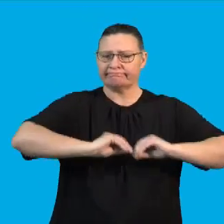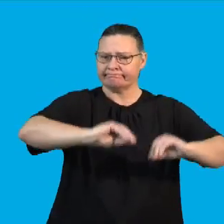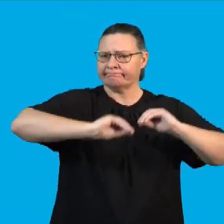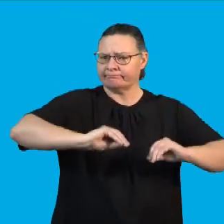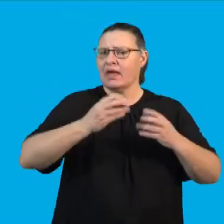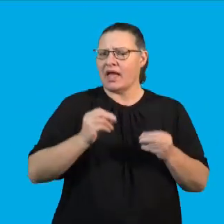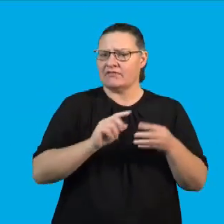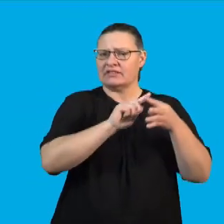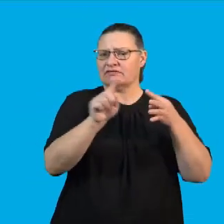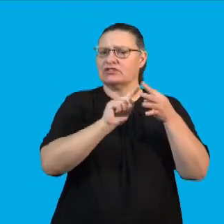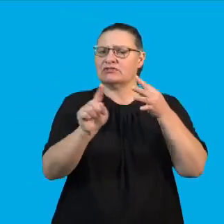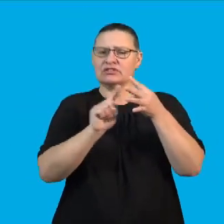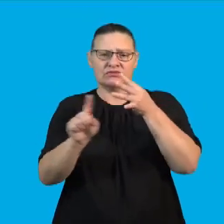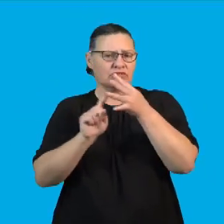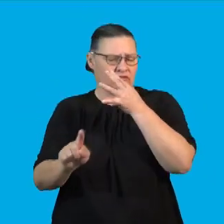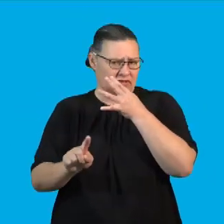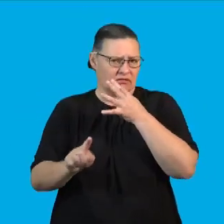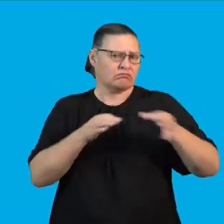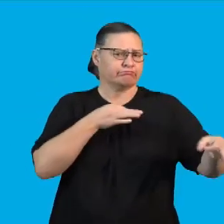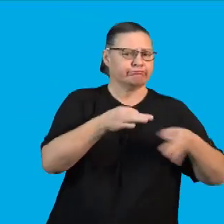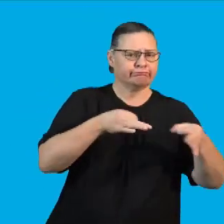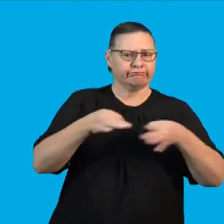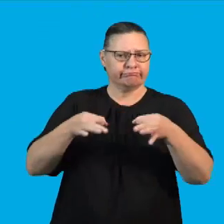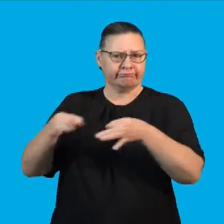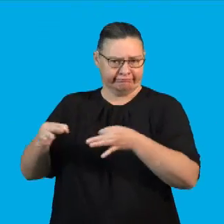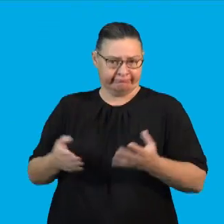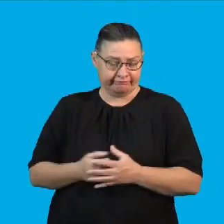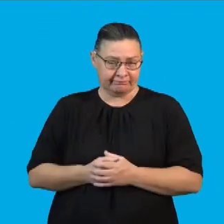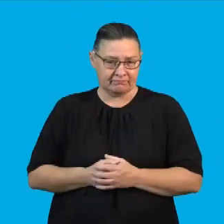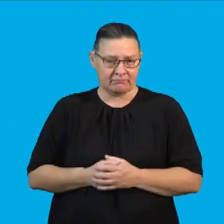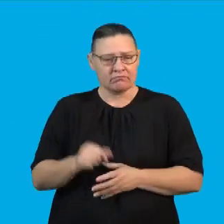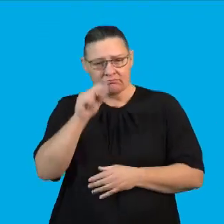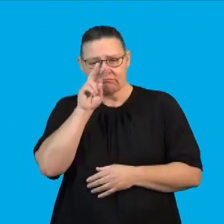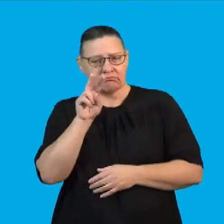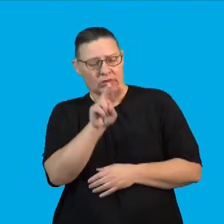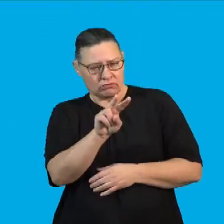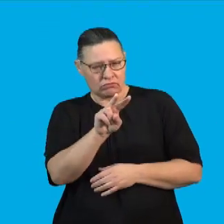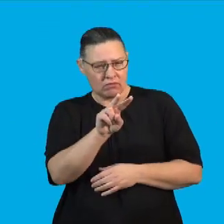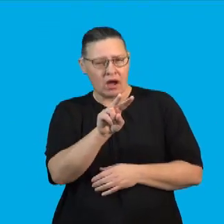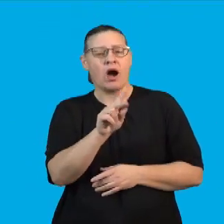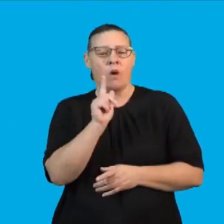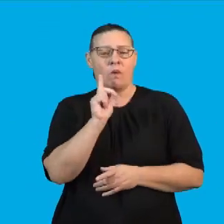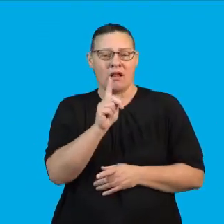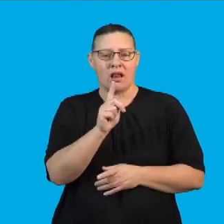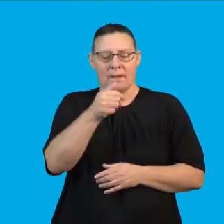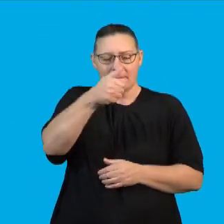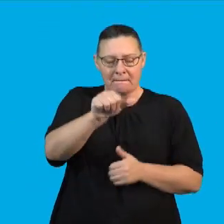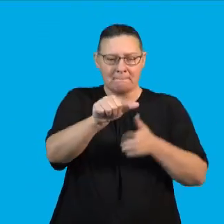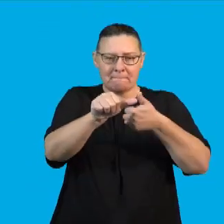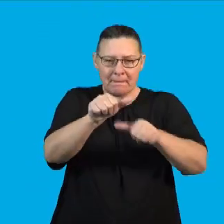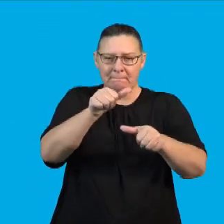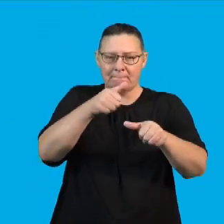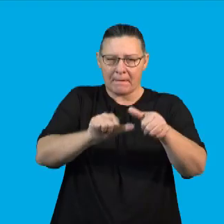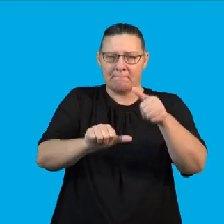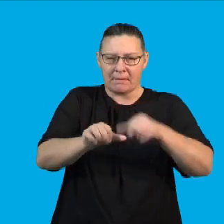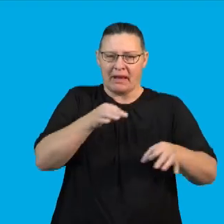got different aspects that we will address. Just have a look at them nicely. We will unpack them as